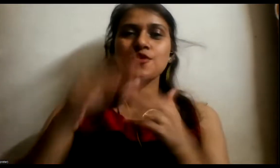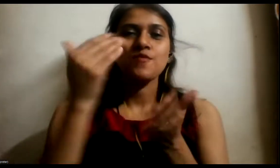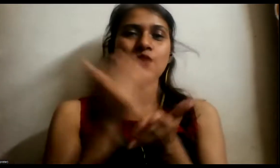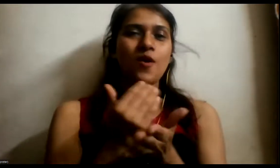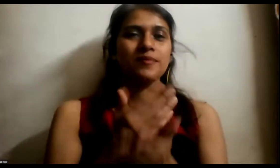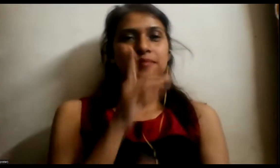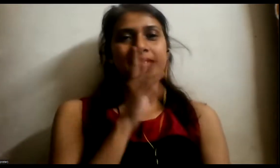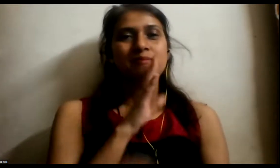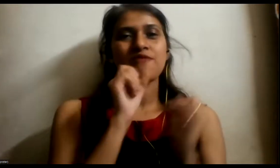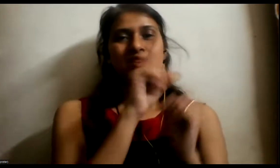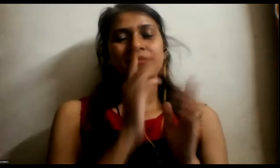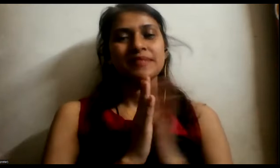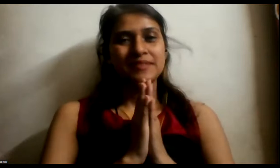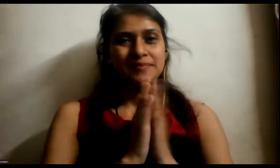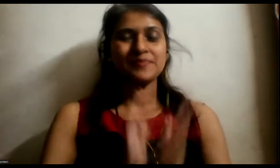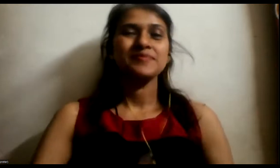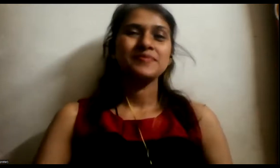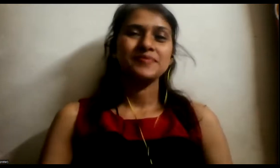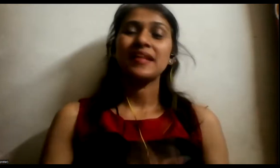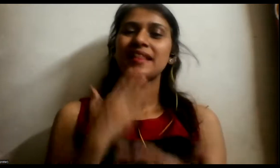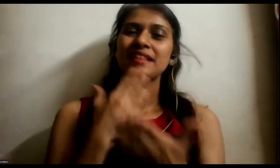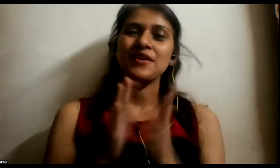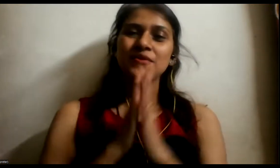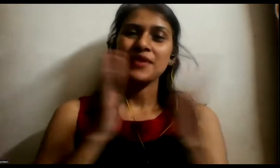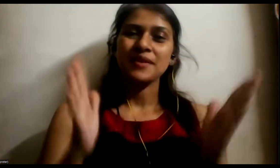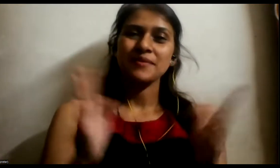you, ma'am. Thank you very much.